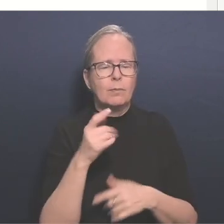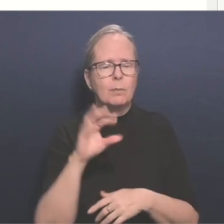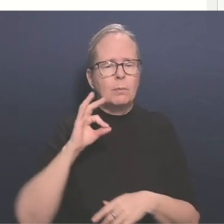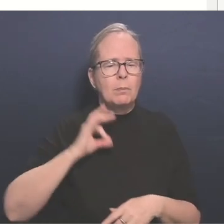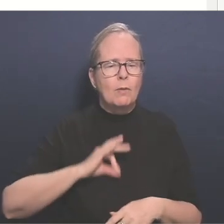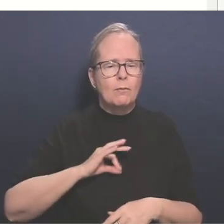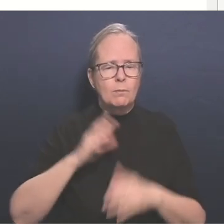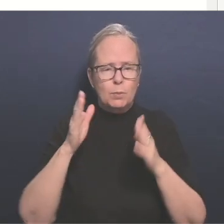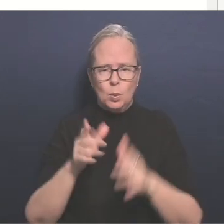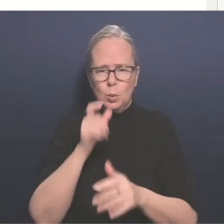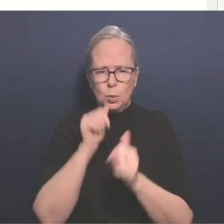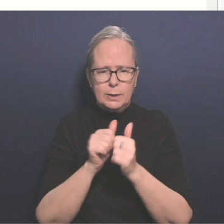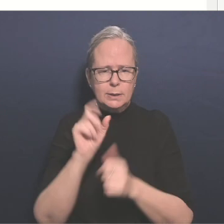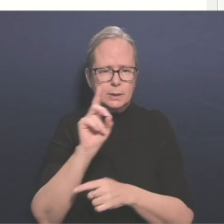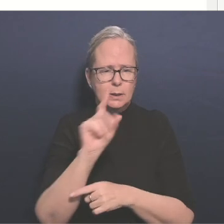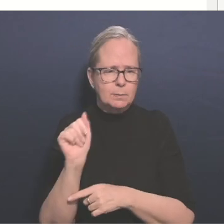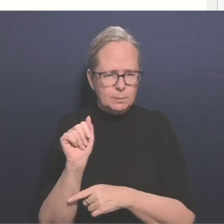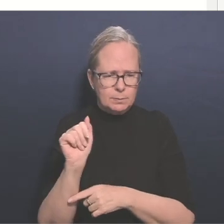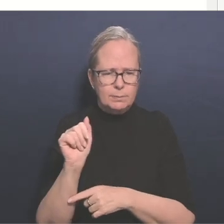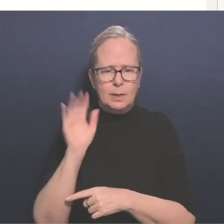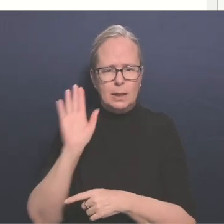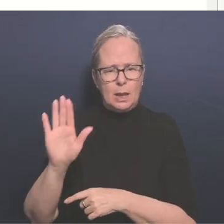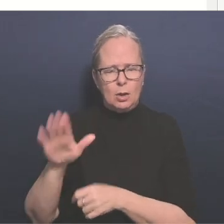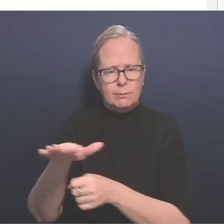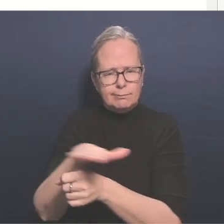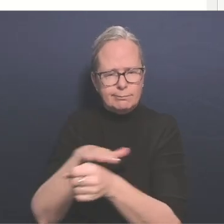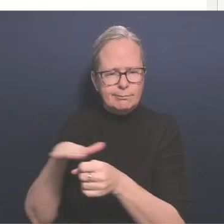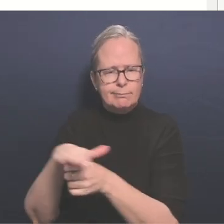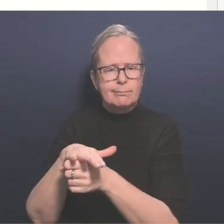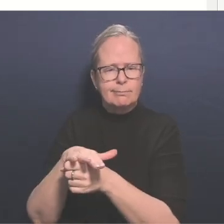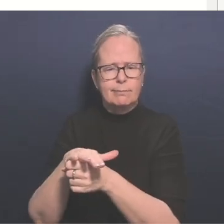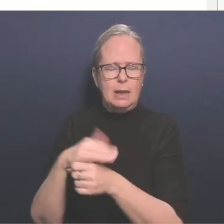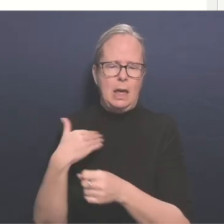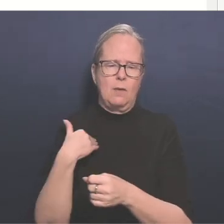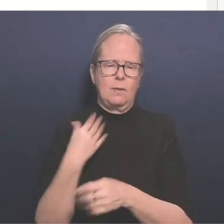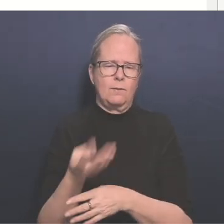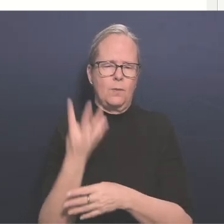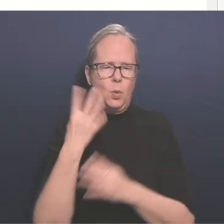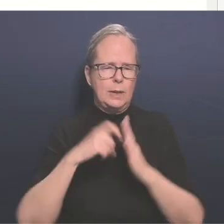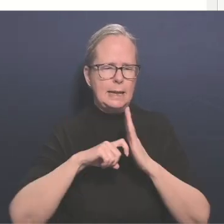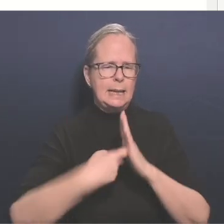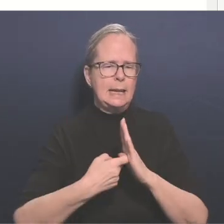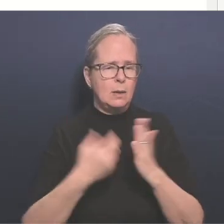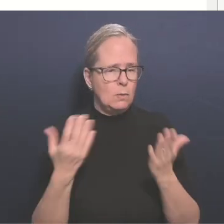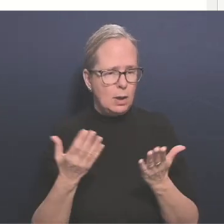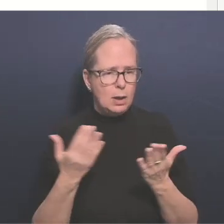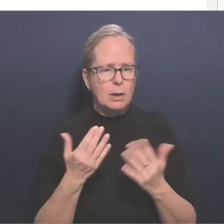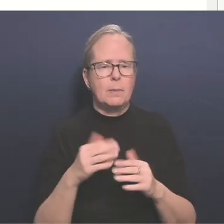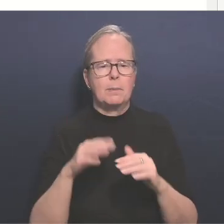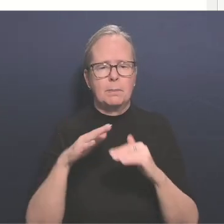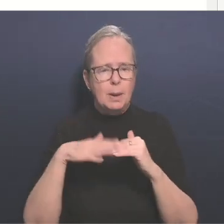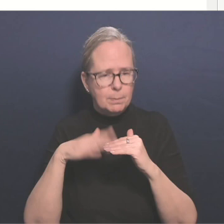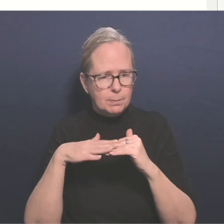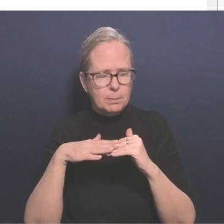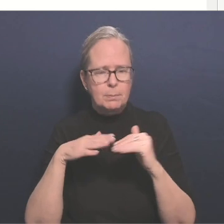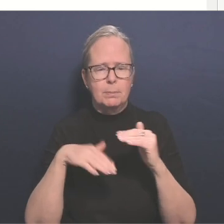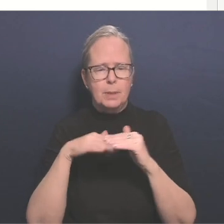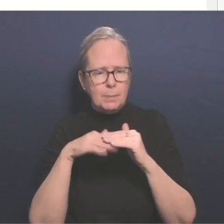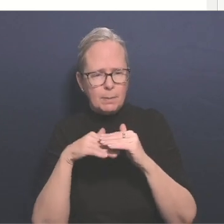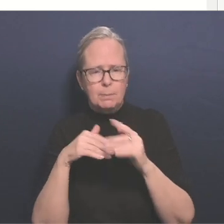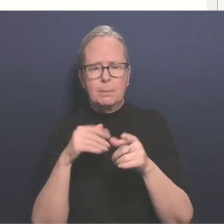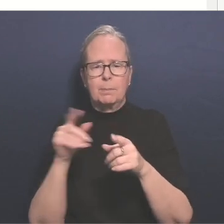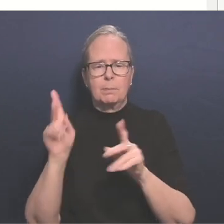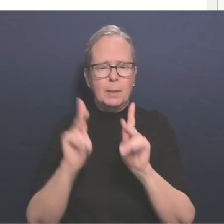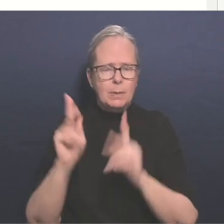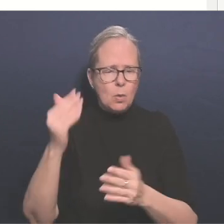federal benefits: the Canada Pension Plan Disability Benefit, the Disability Tax Credit Certificate, and Registered